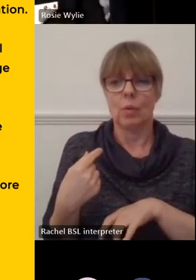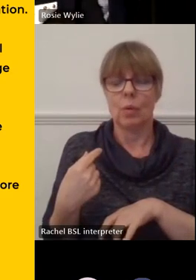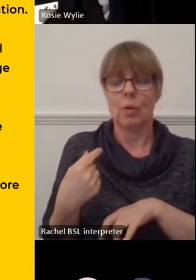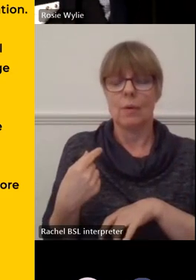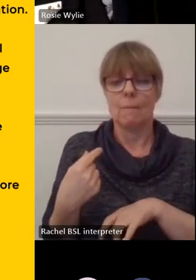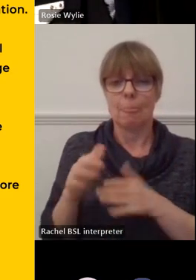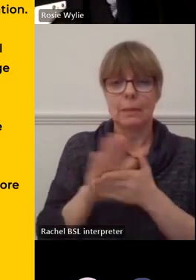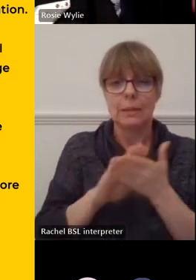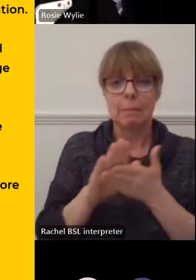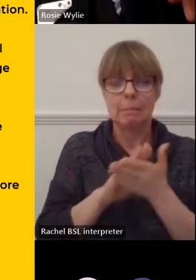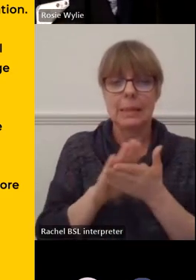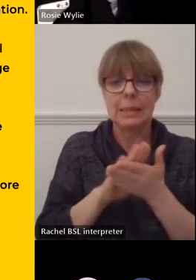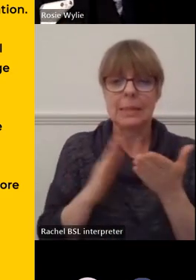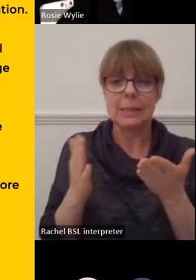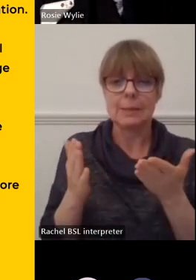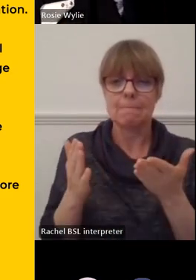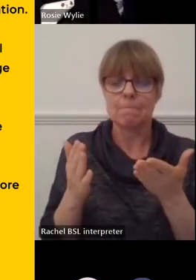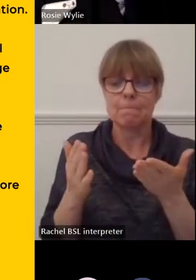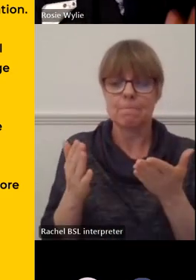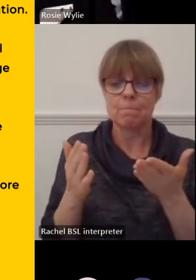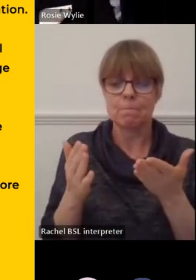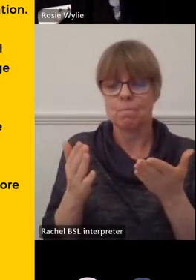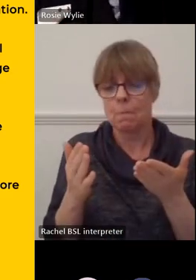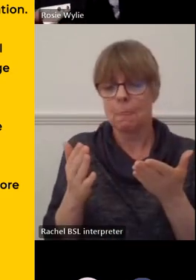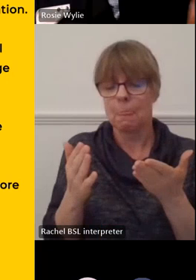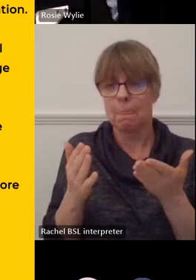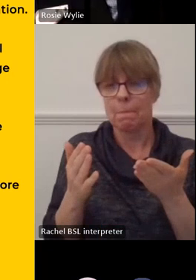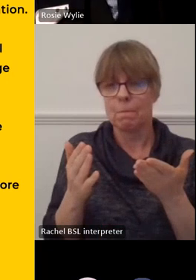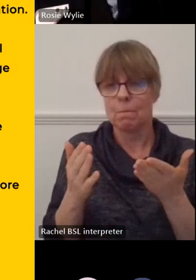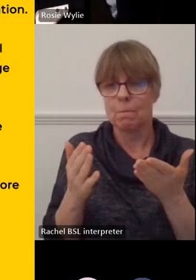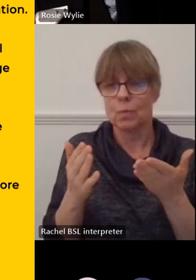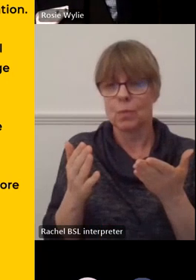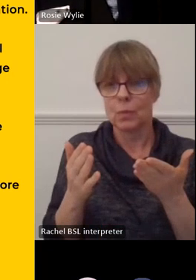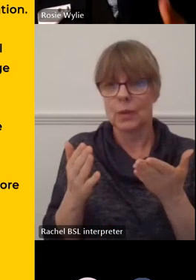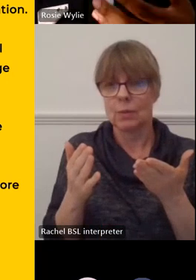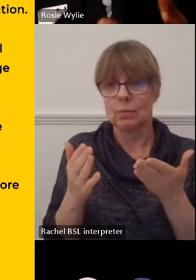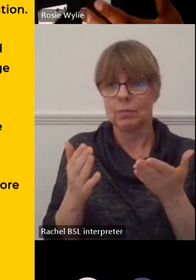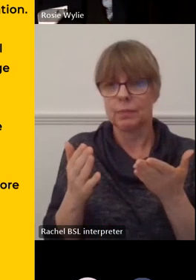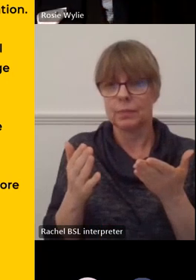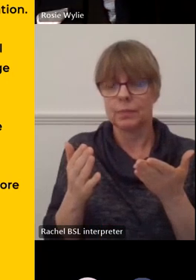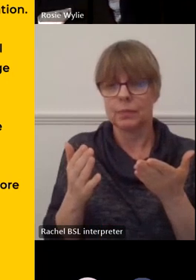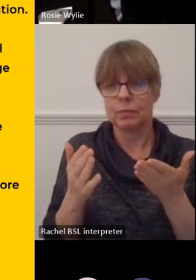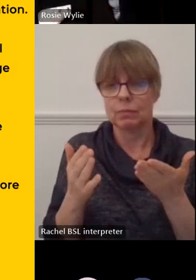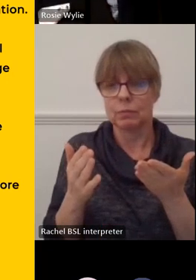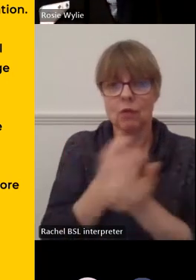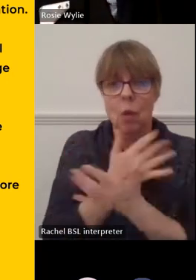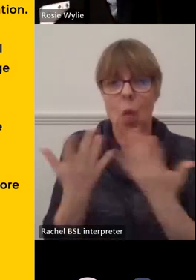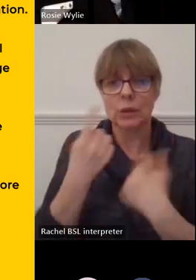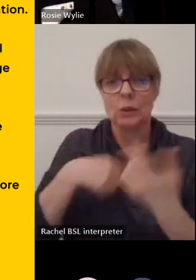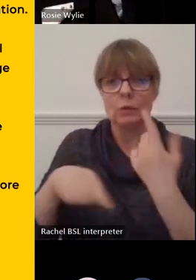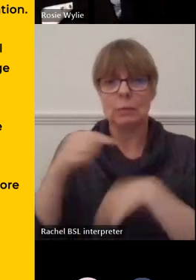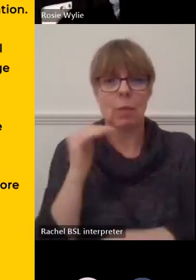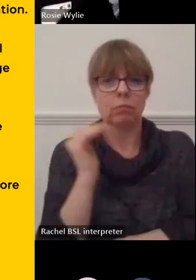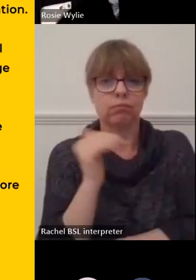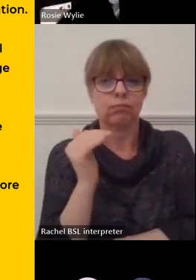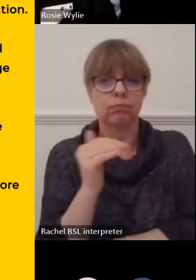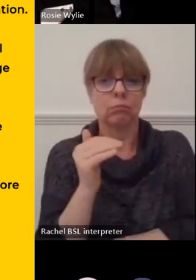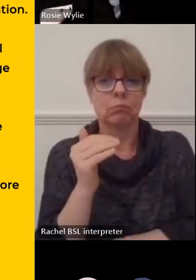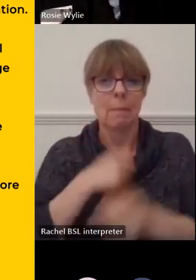was we had more than we can accommodate volunteers,